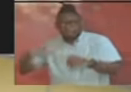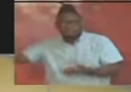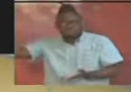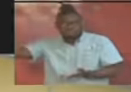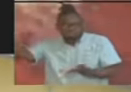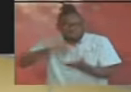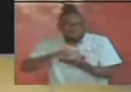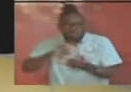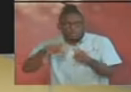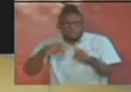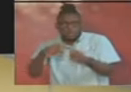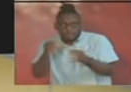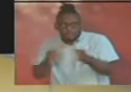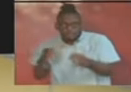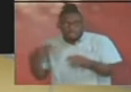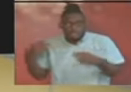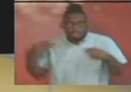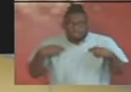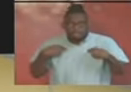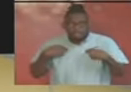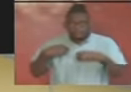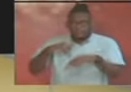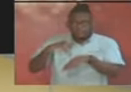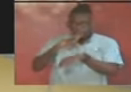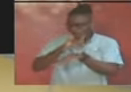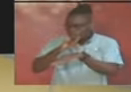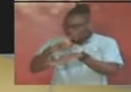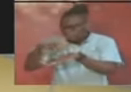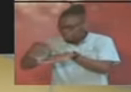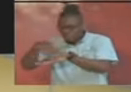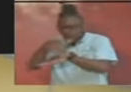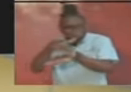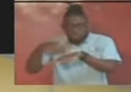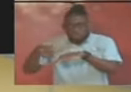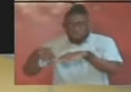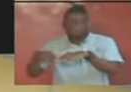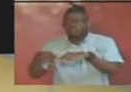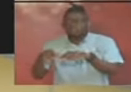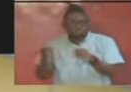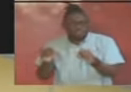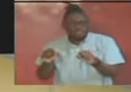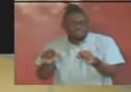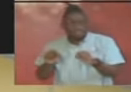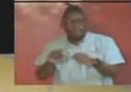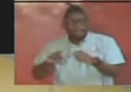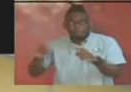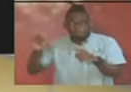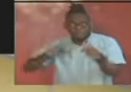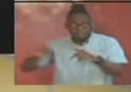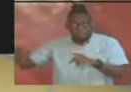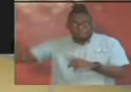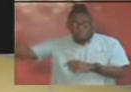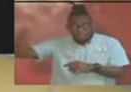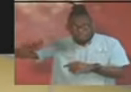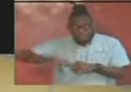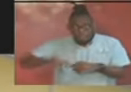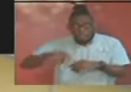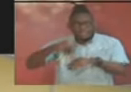challenges in terms of having repatriated nationals in home isolation,